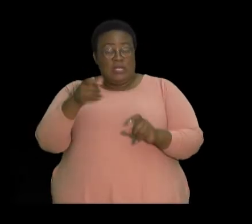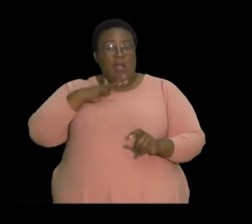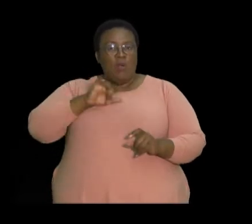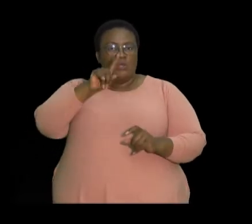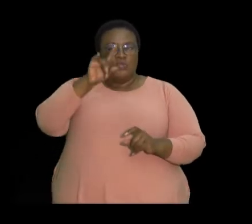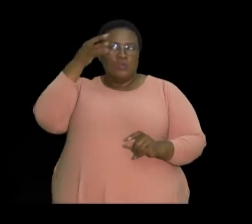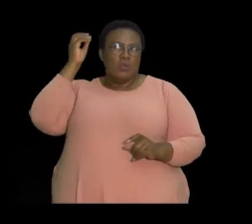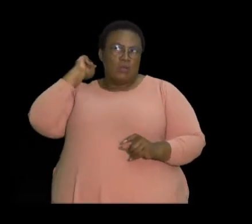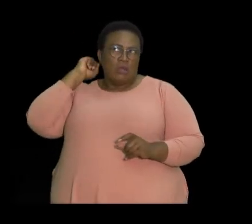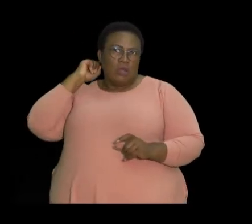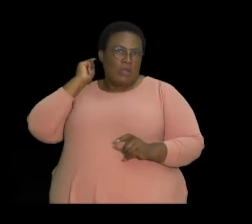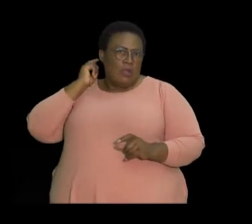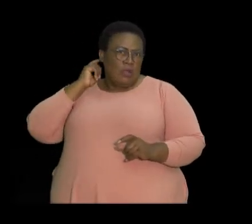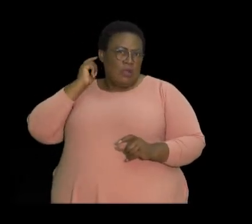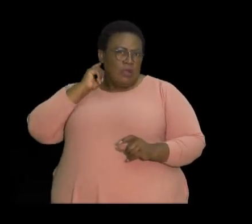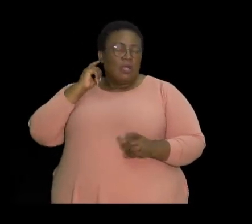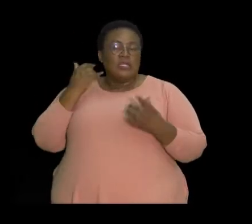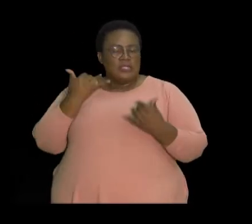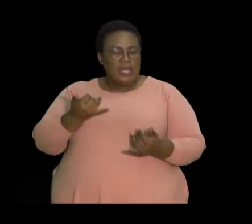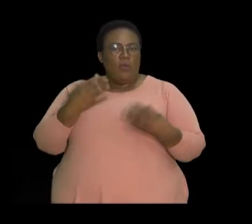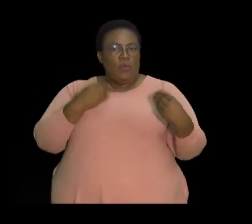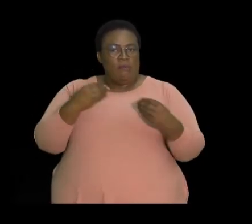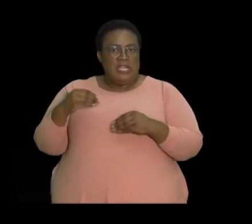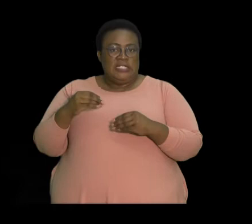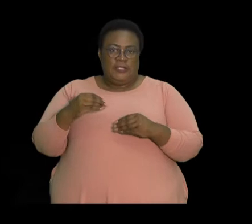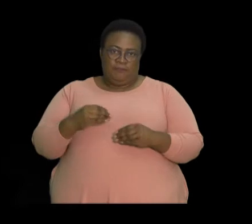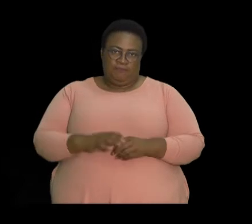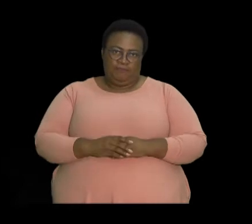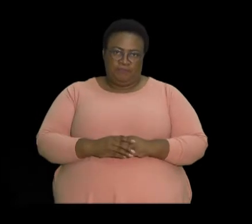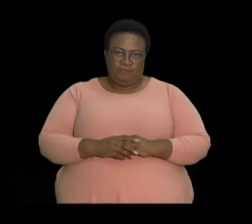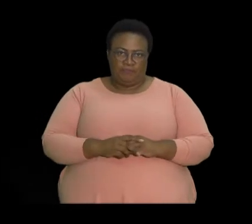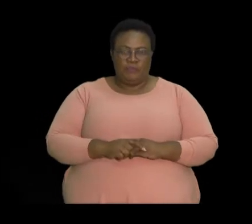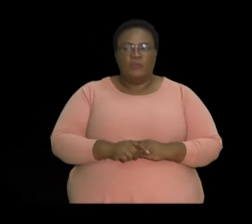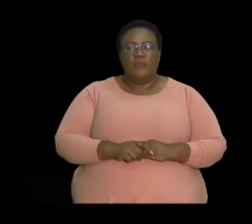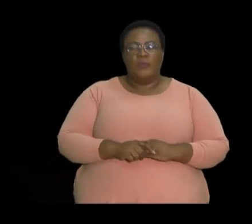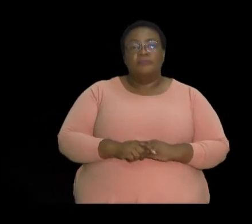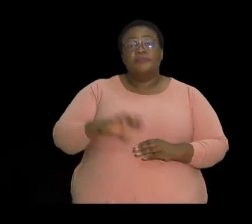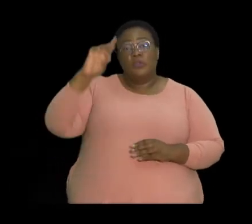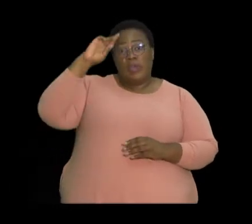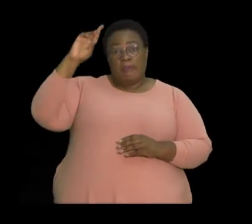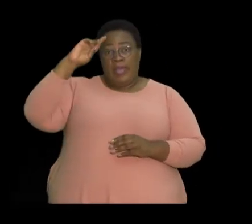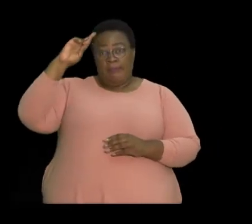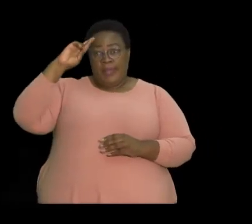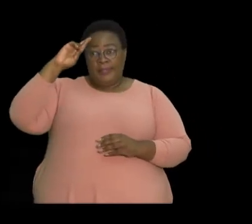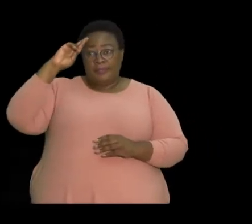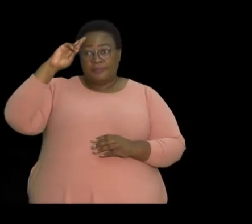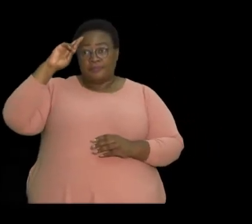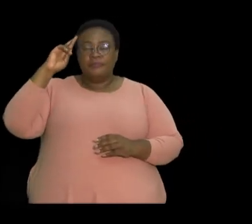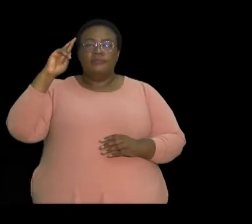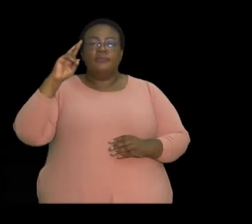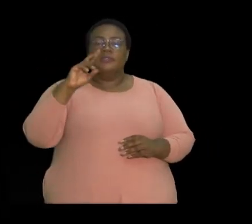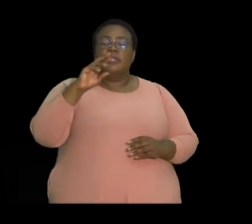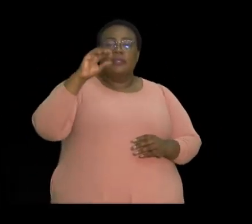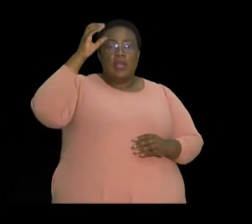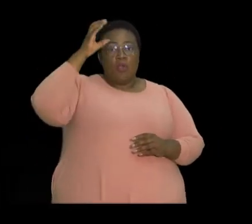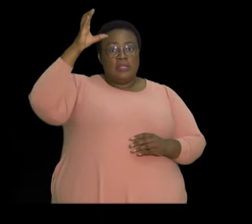of your brain as we are busy with this particular presentation. Now remember, our concept map has been the big idea being